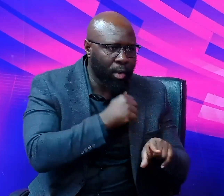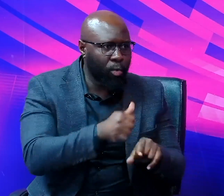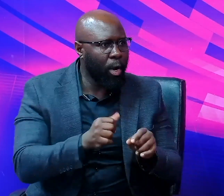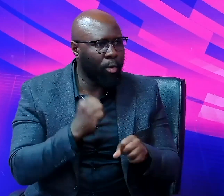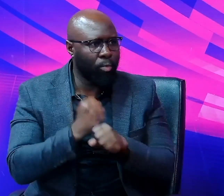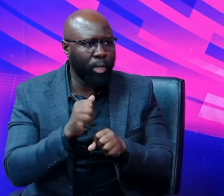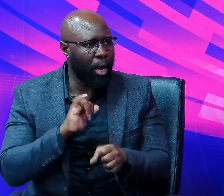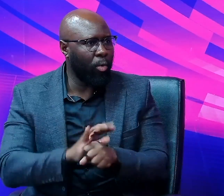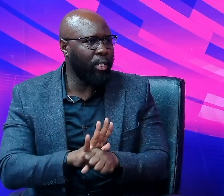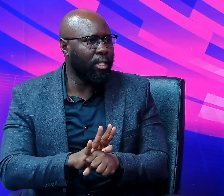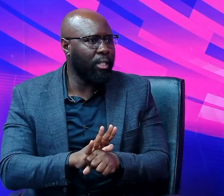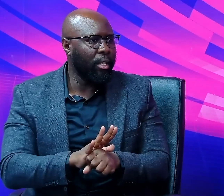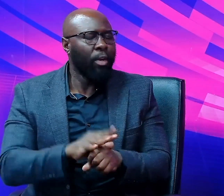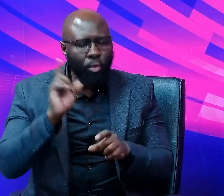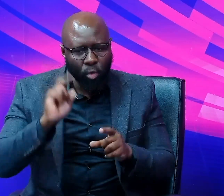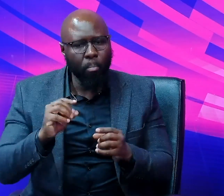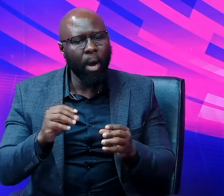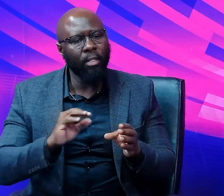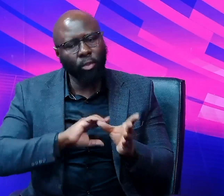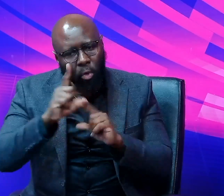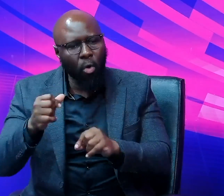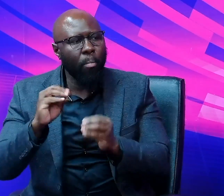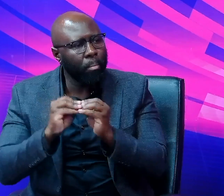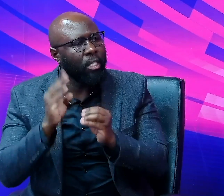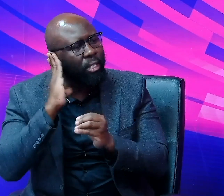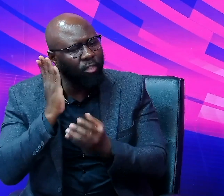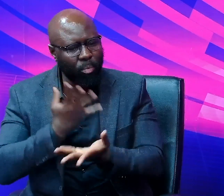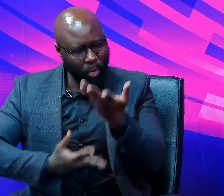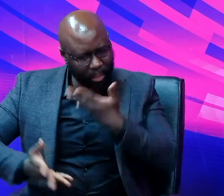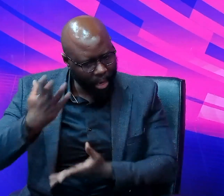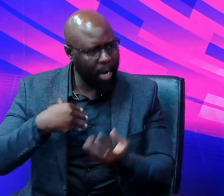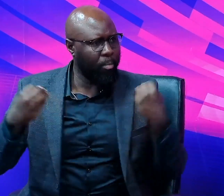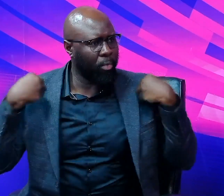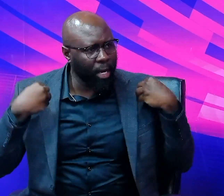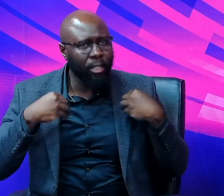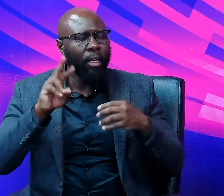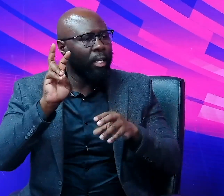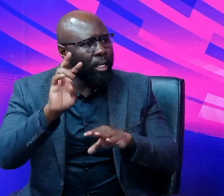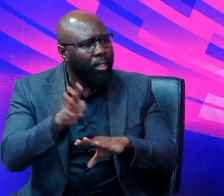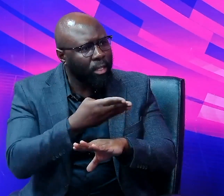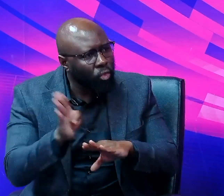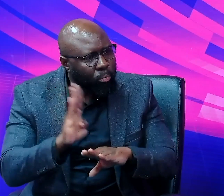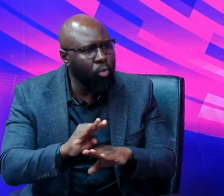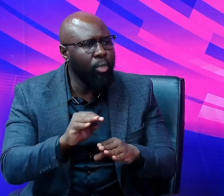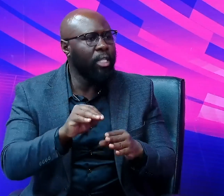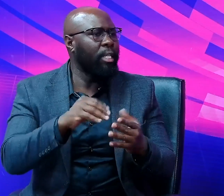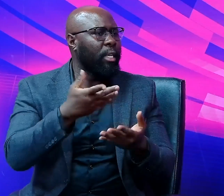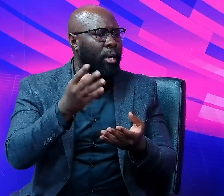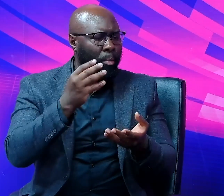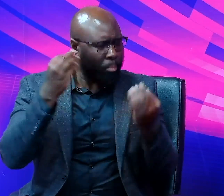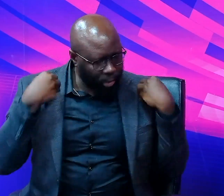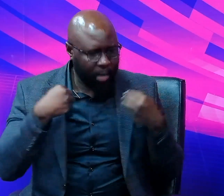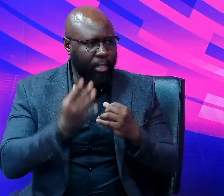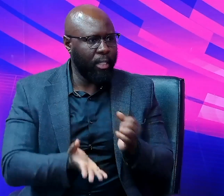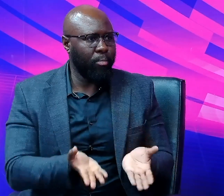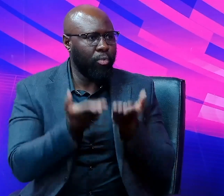back tomorrow, the 2 hours, you cannot do a lot with the 2 hours. So you must go and practice, interact with the deaf people, listen